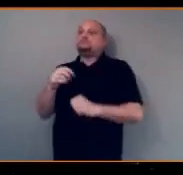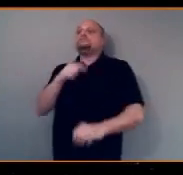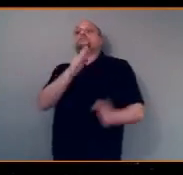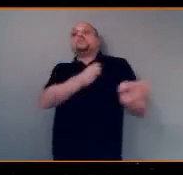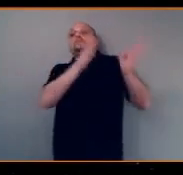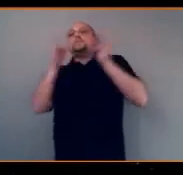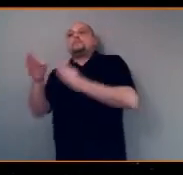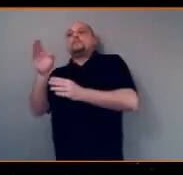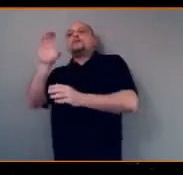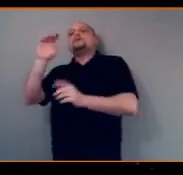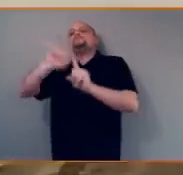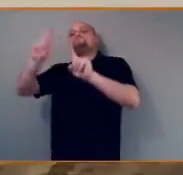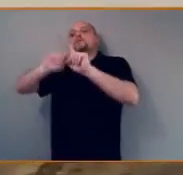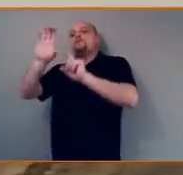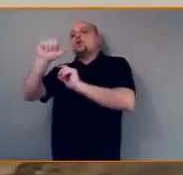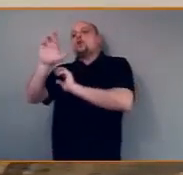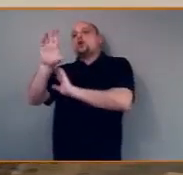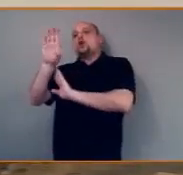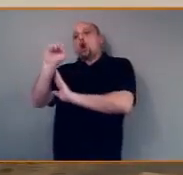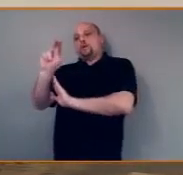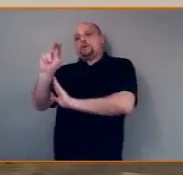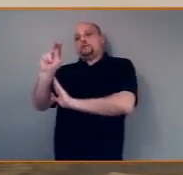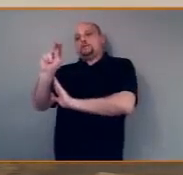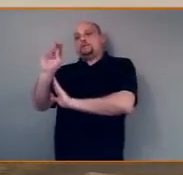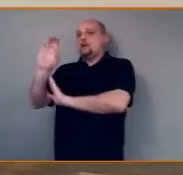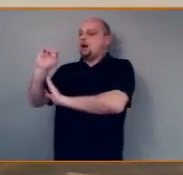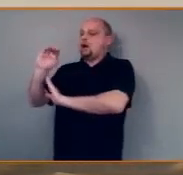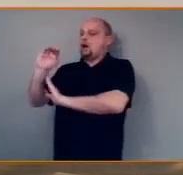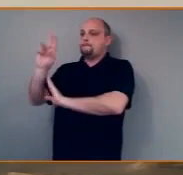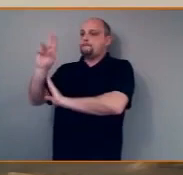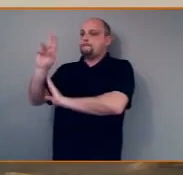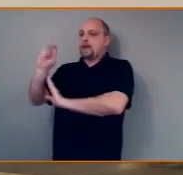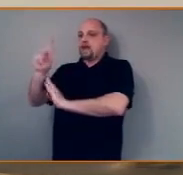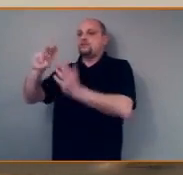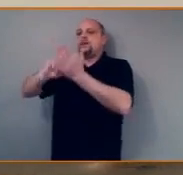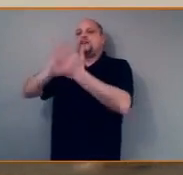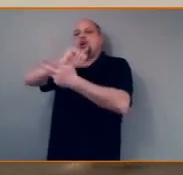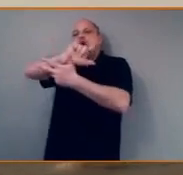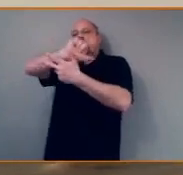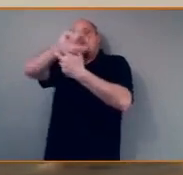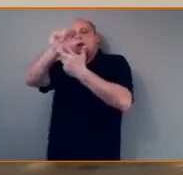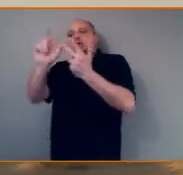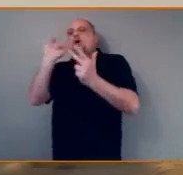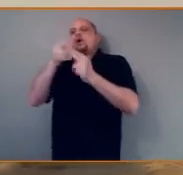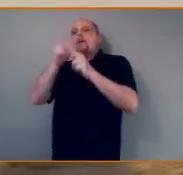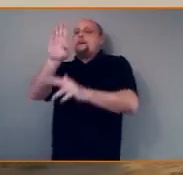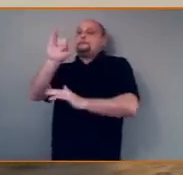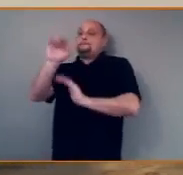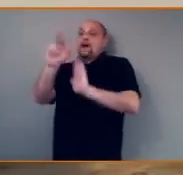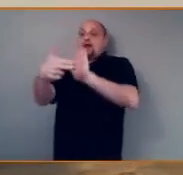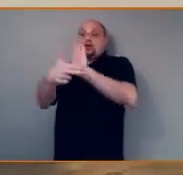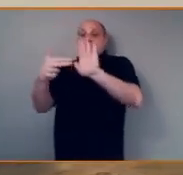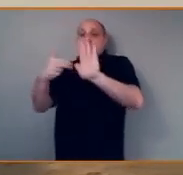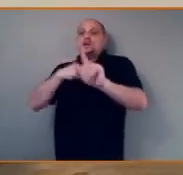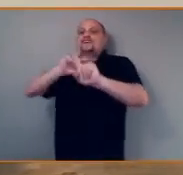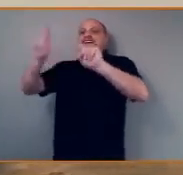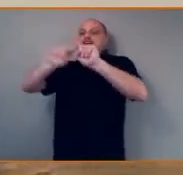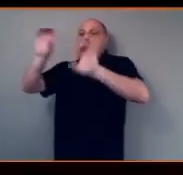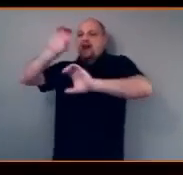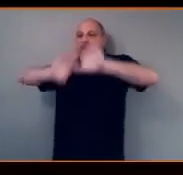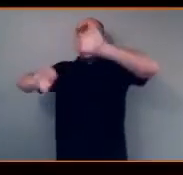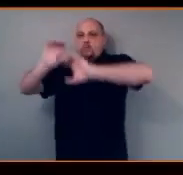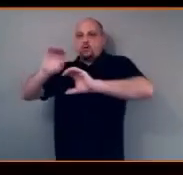compounds, carbon-based compounds. So all of those biosignatures have different chemical compositions, different